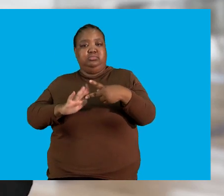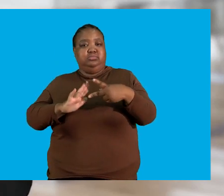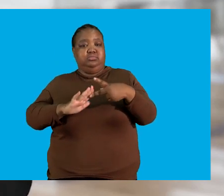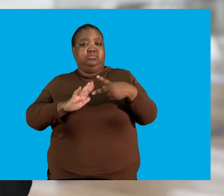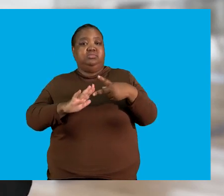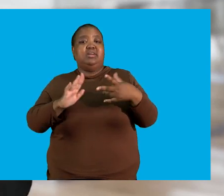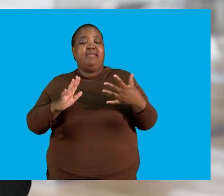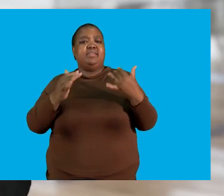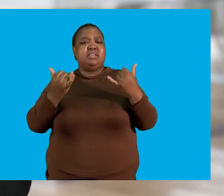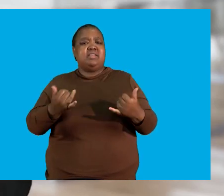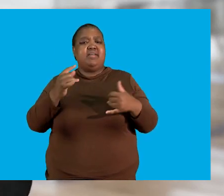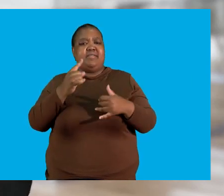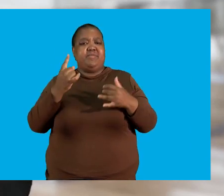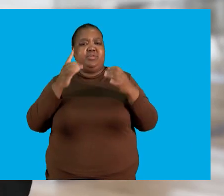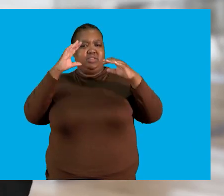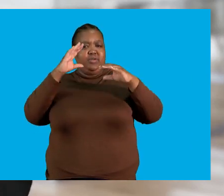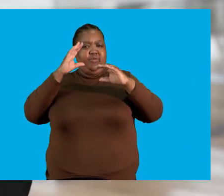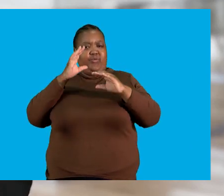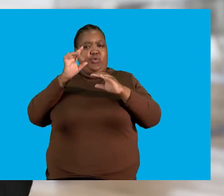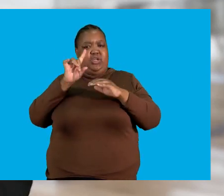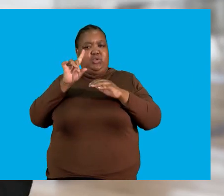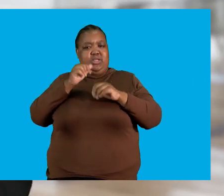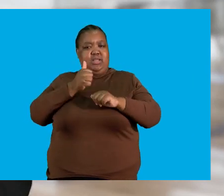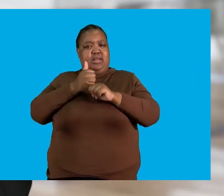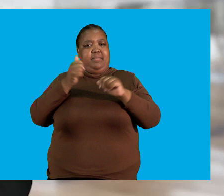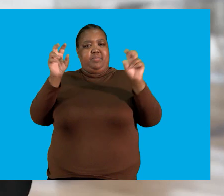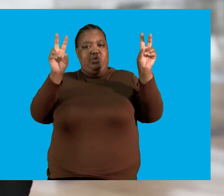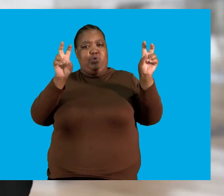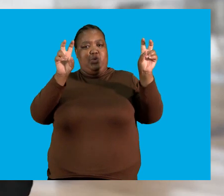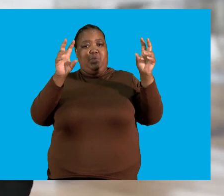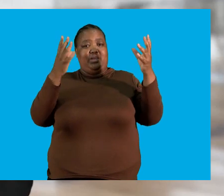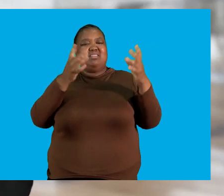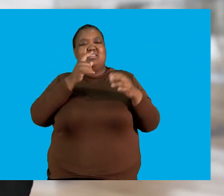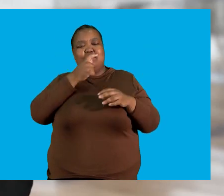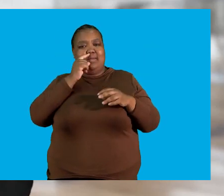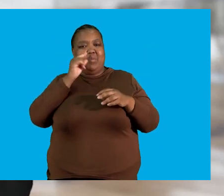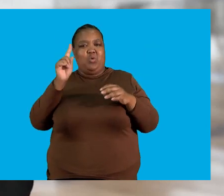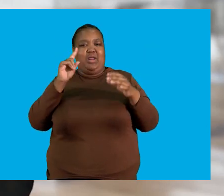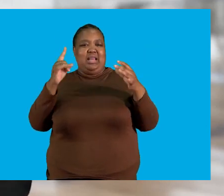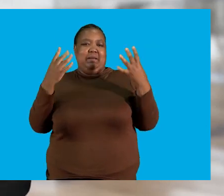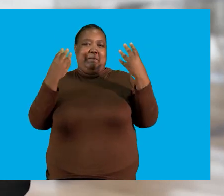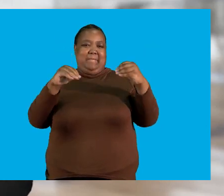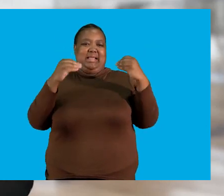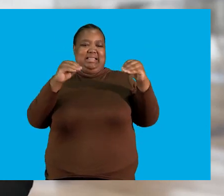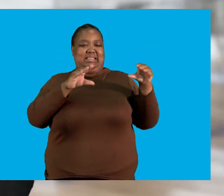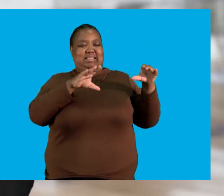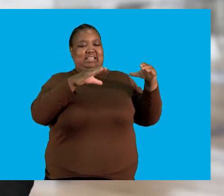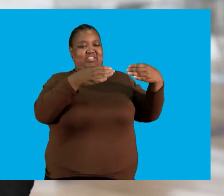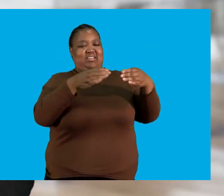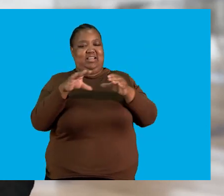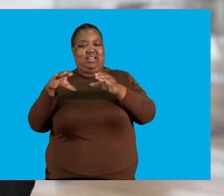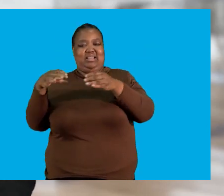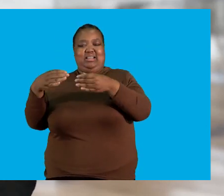are going to firstly focus on the subtopic called business sectors. Now, if you